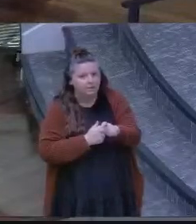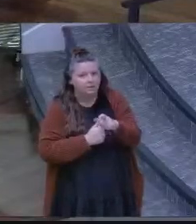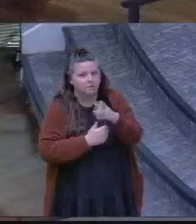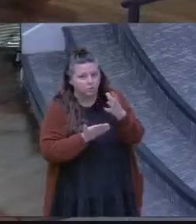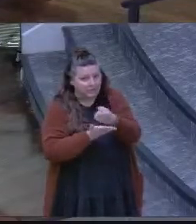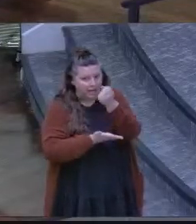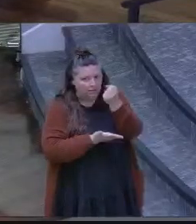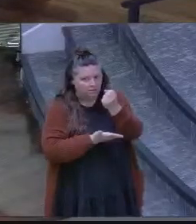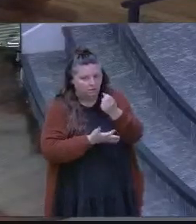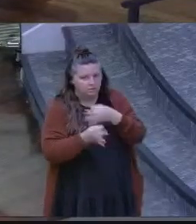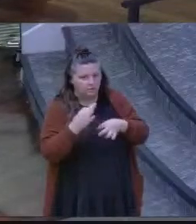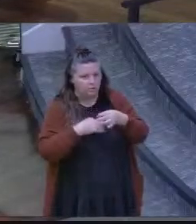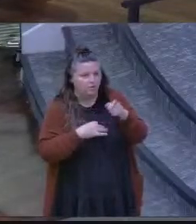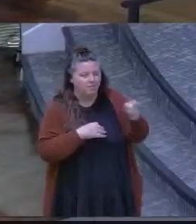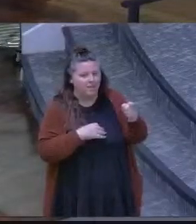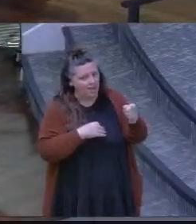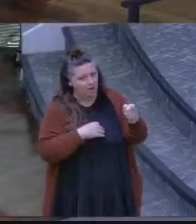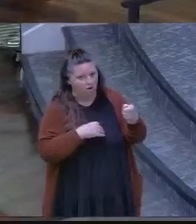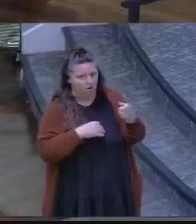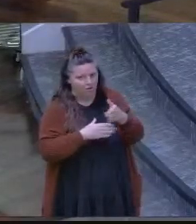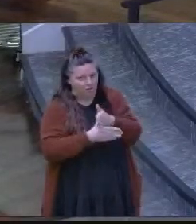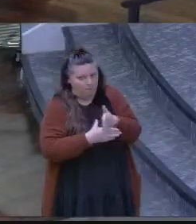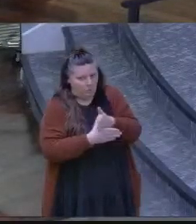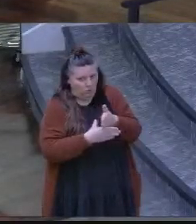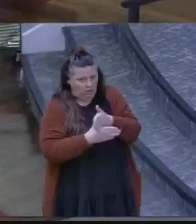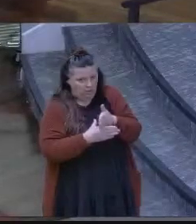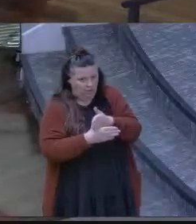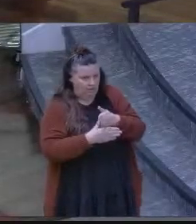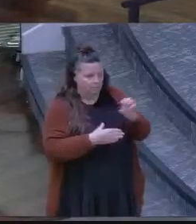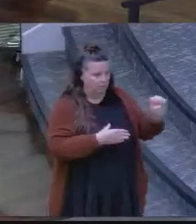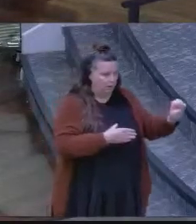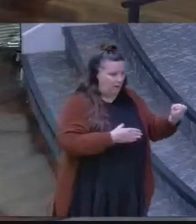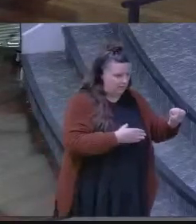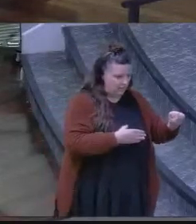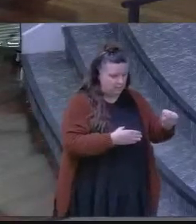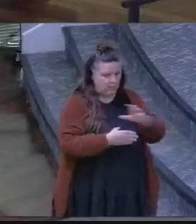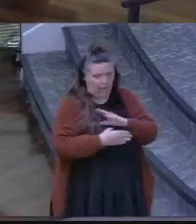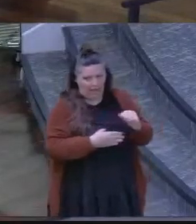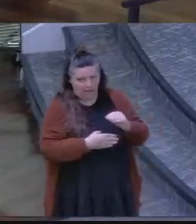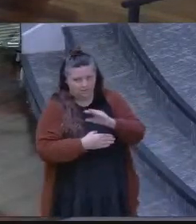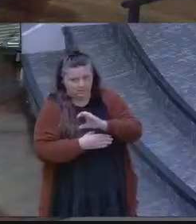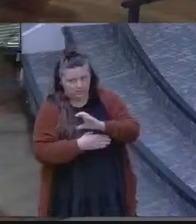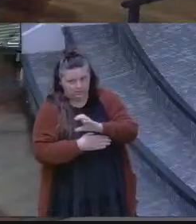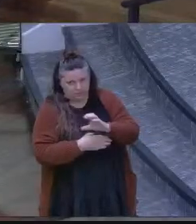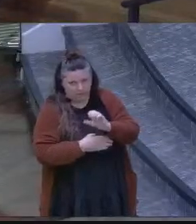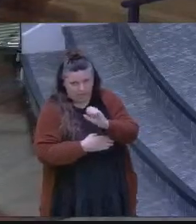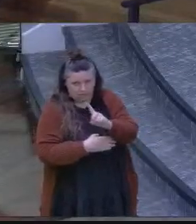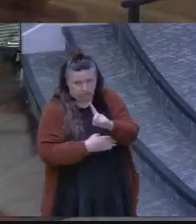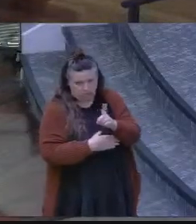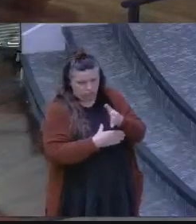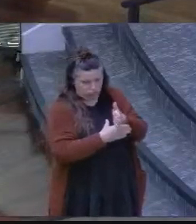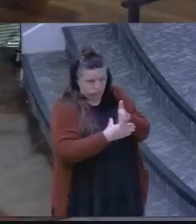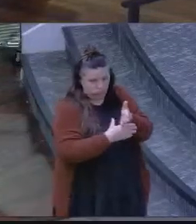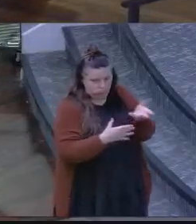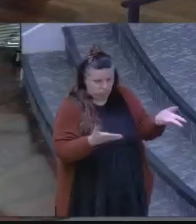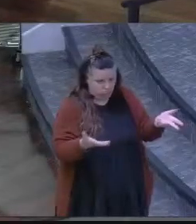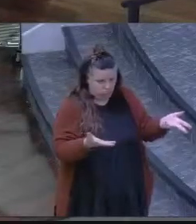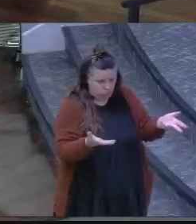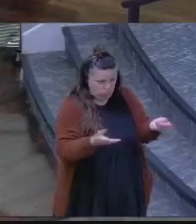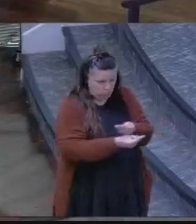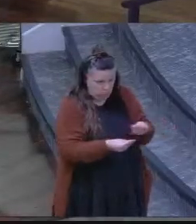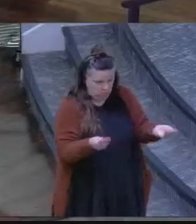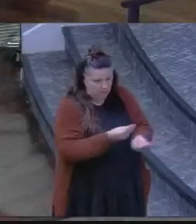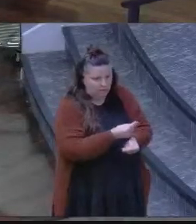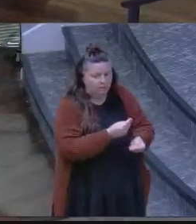the liaison between ESS and CCSD, as well as between the individual taking the